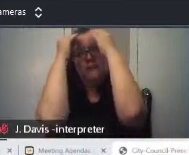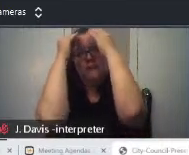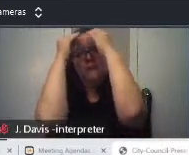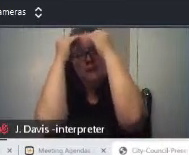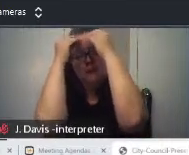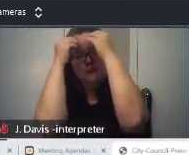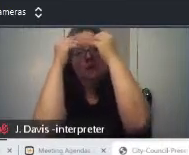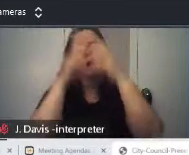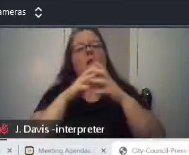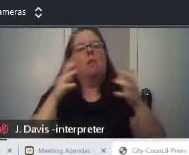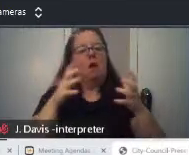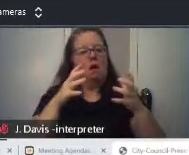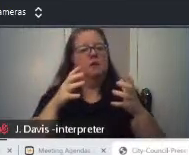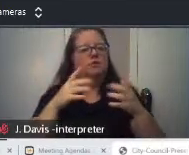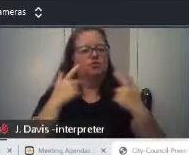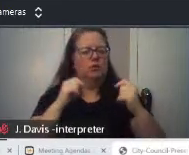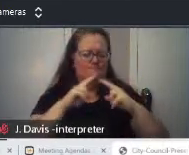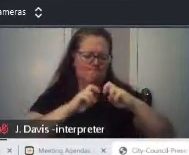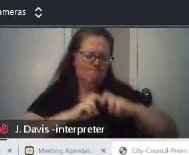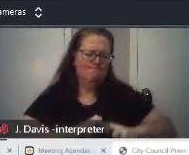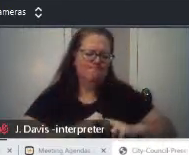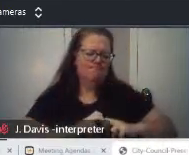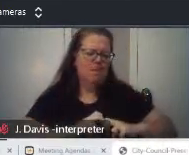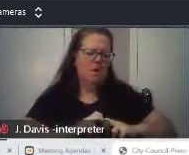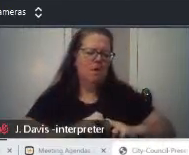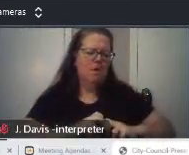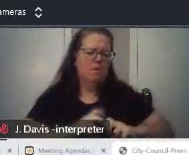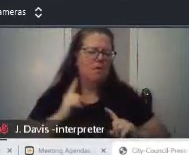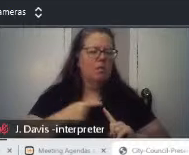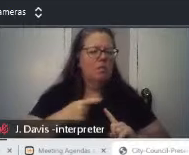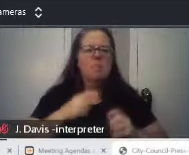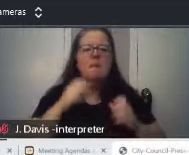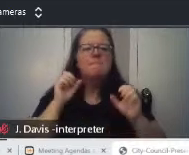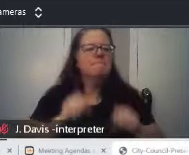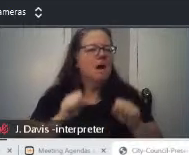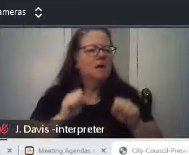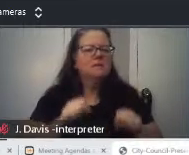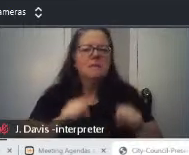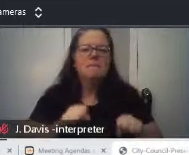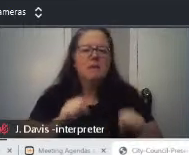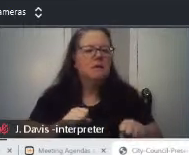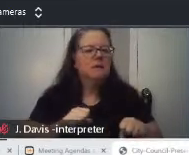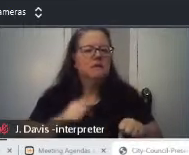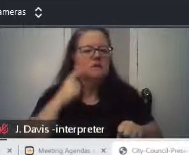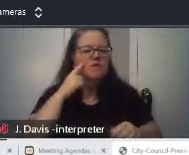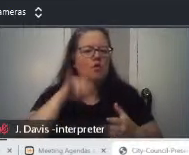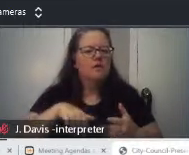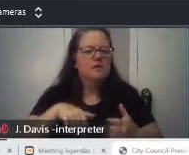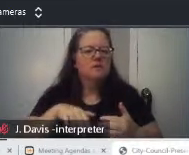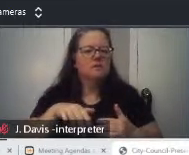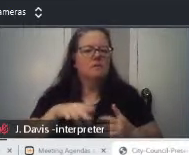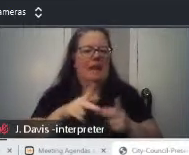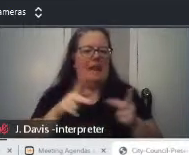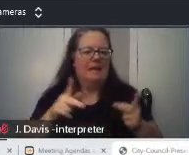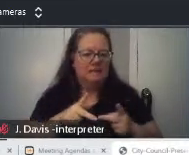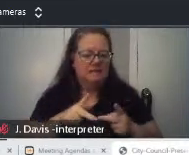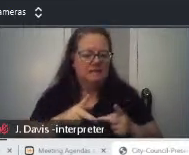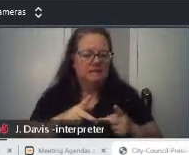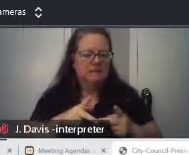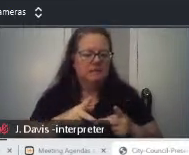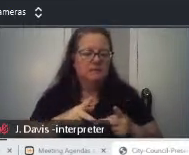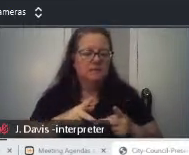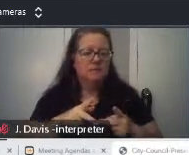bit and tried to dig a little deeper into what the possibilities were for a site like this in Midtown. And